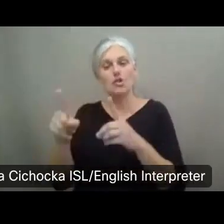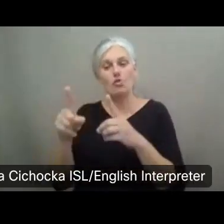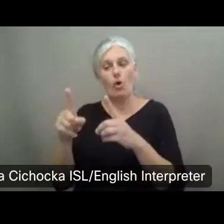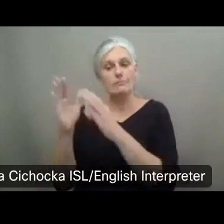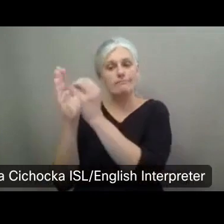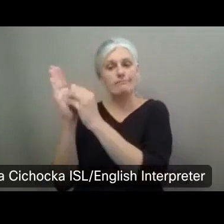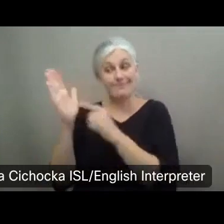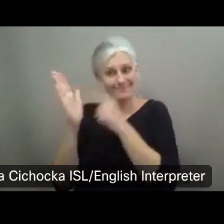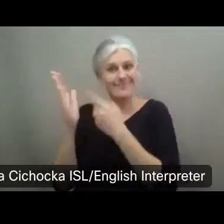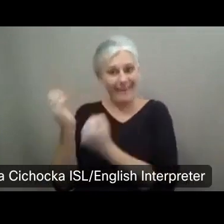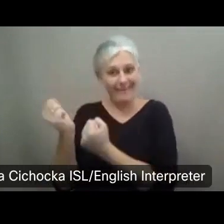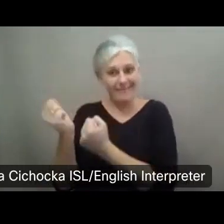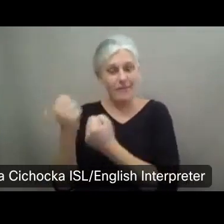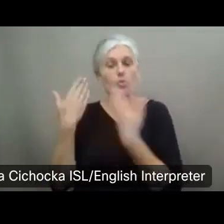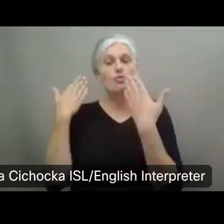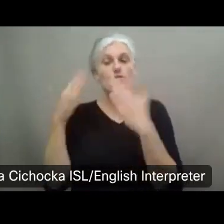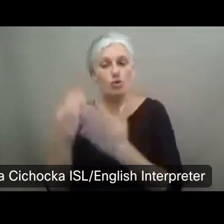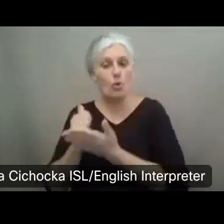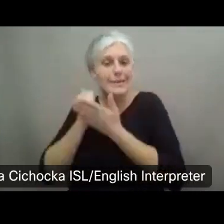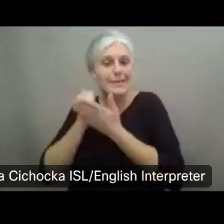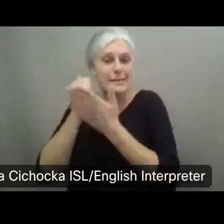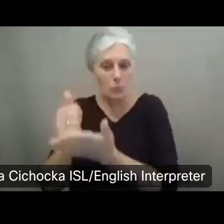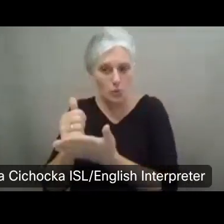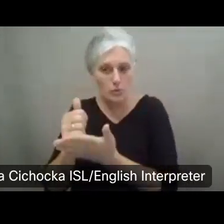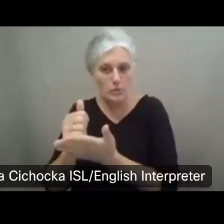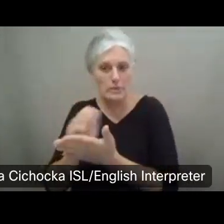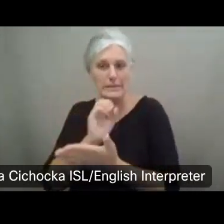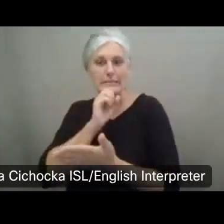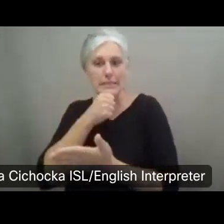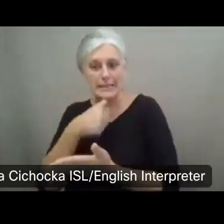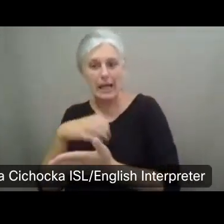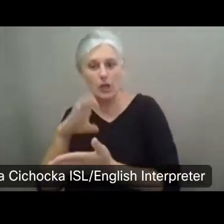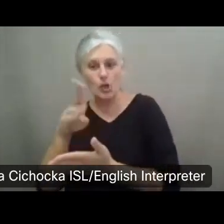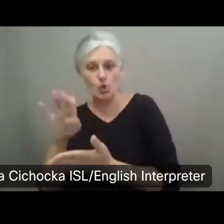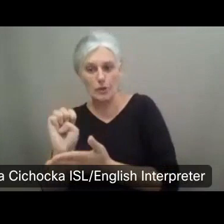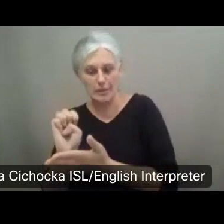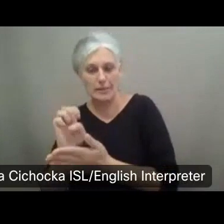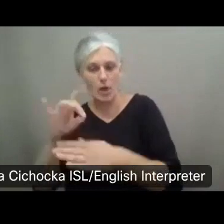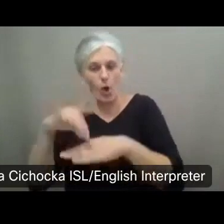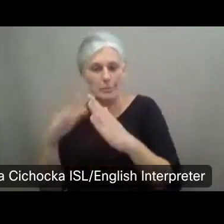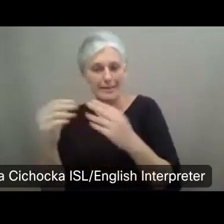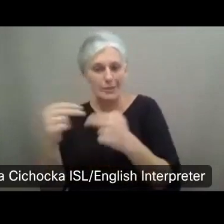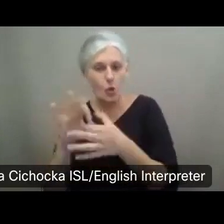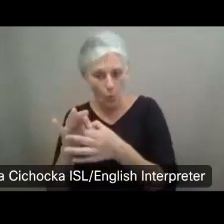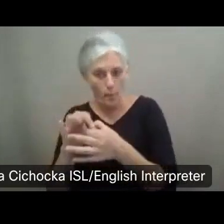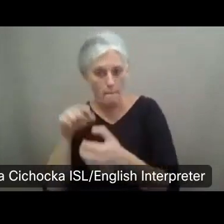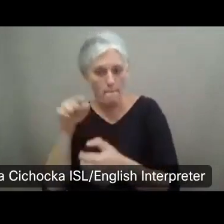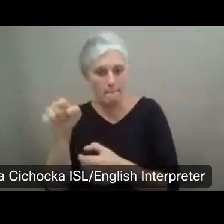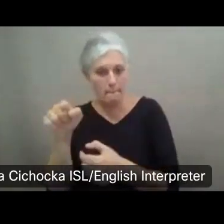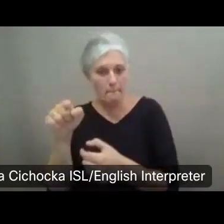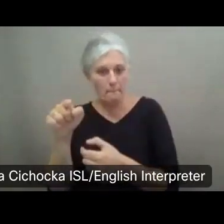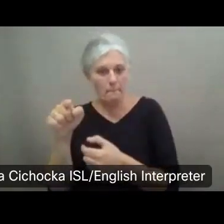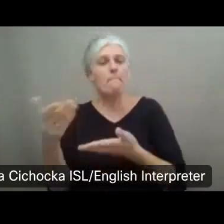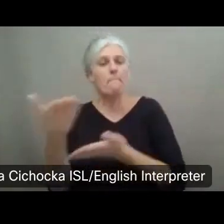ourselves highlighted as a support in acute hospitals and nursing homes. And I think, as has been discussed,